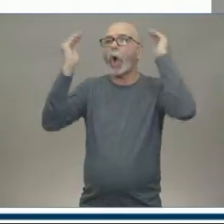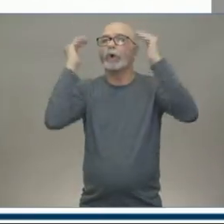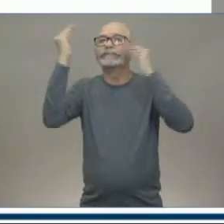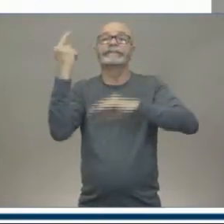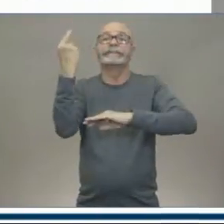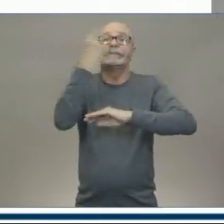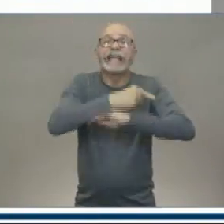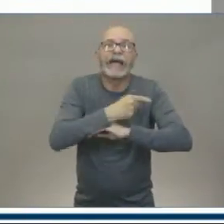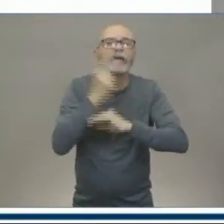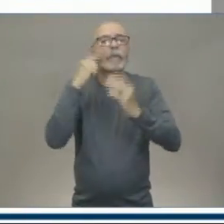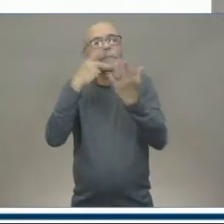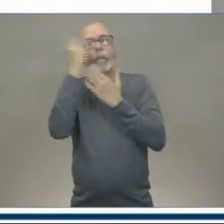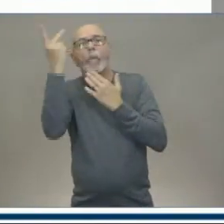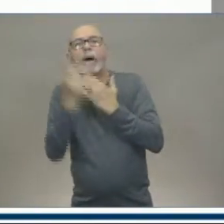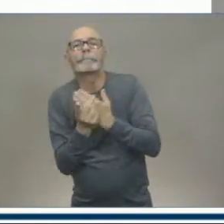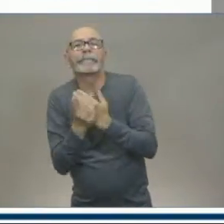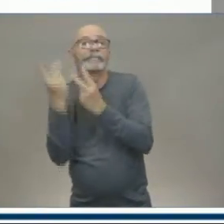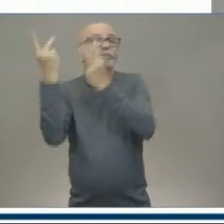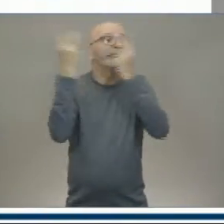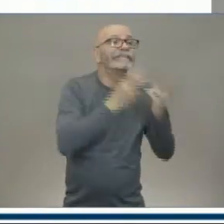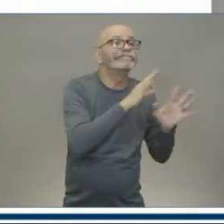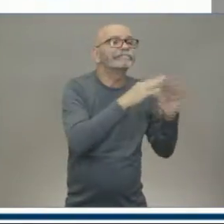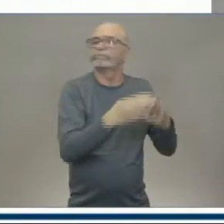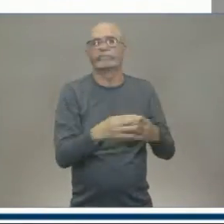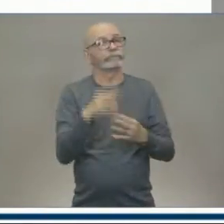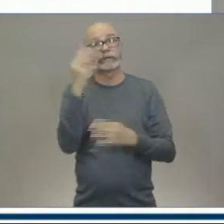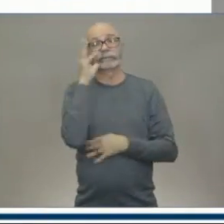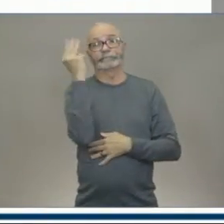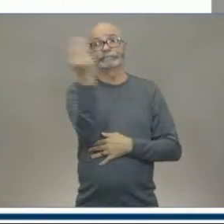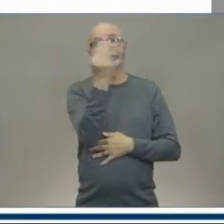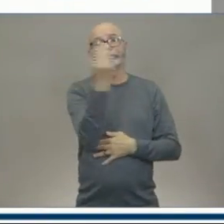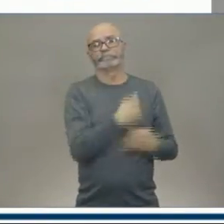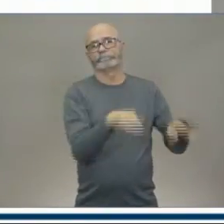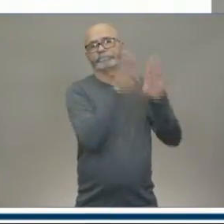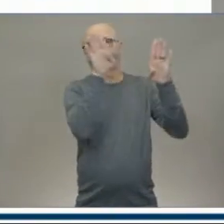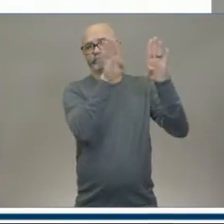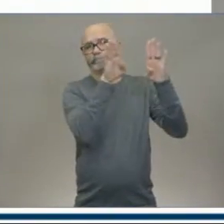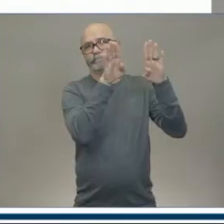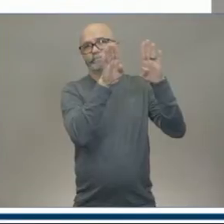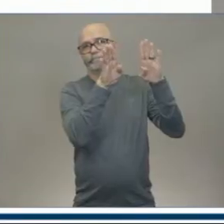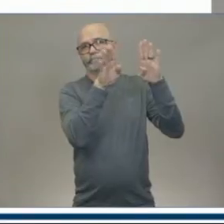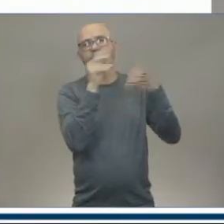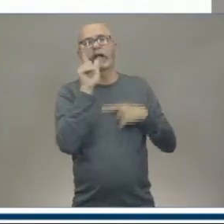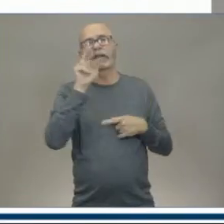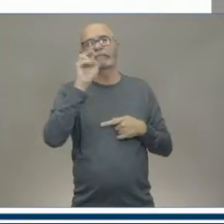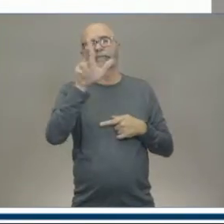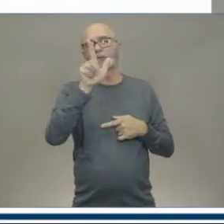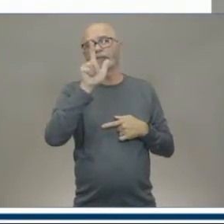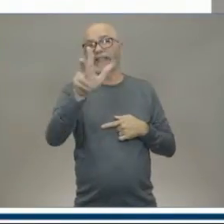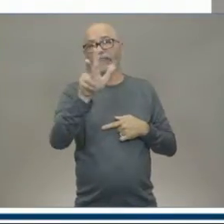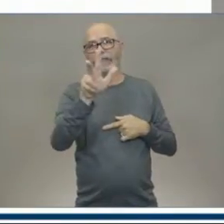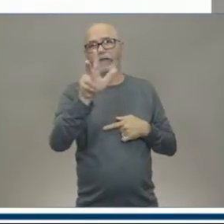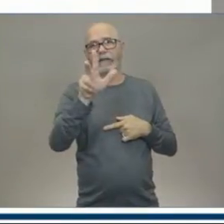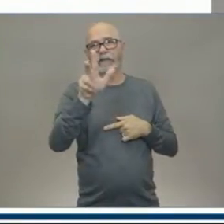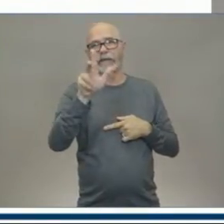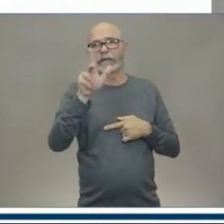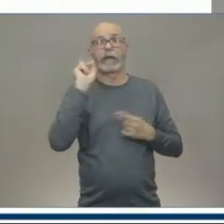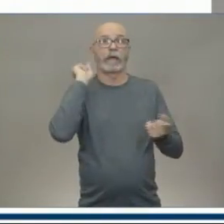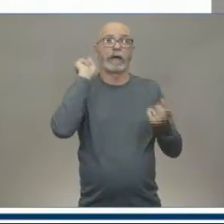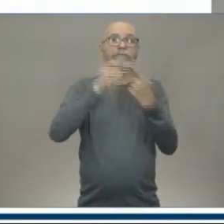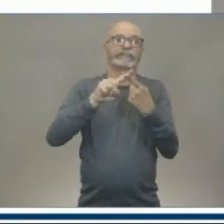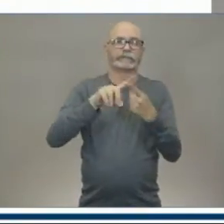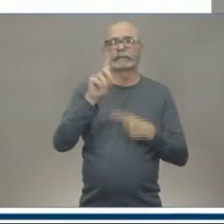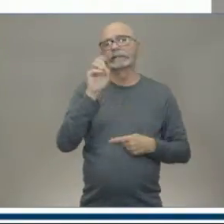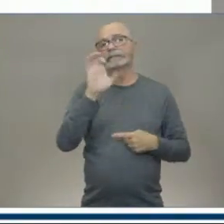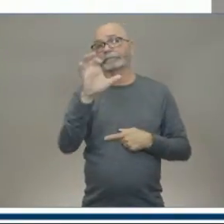longer be offered starting Monday, November 23rd, and we hope we can bring them back as of December 21st. That is